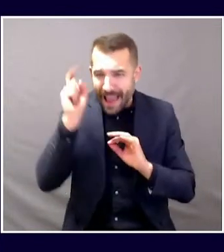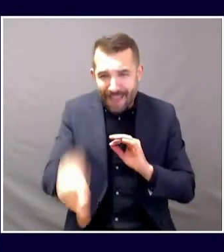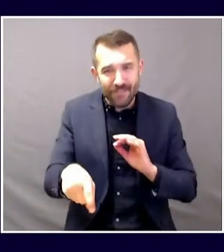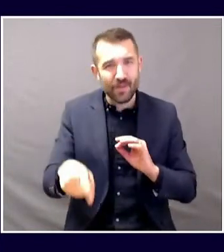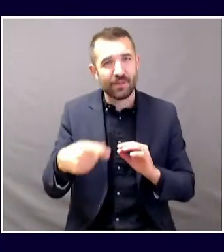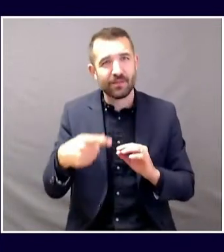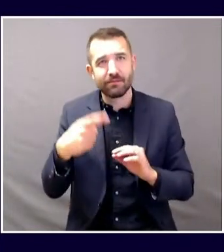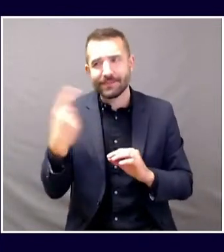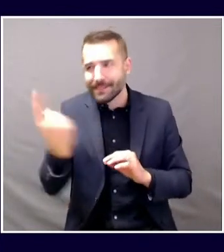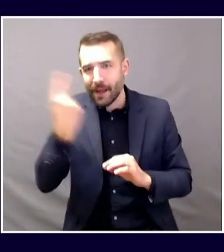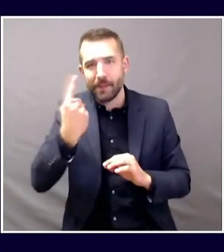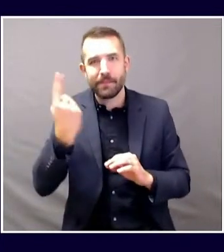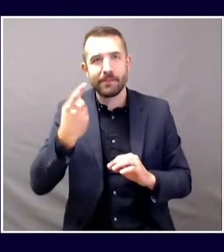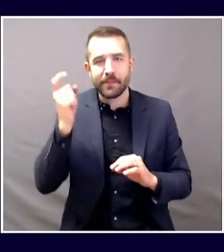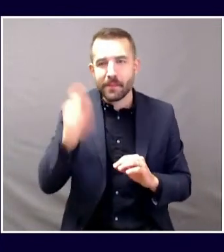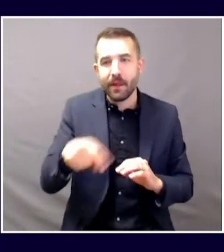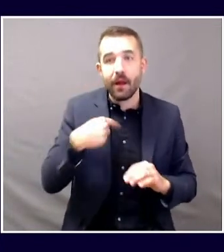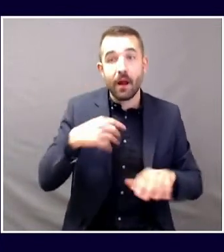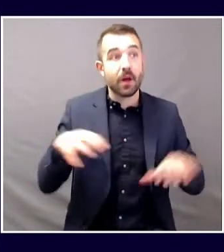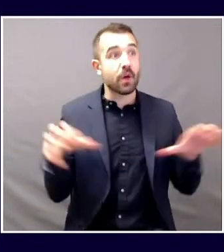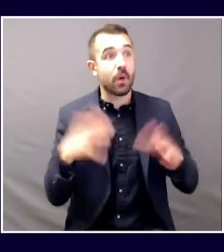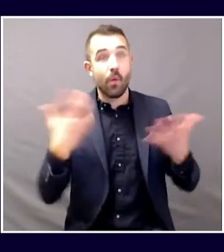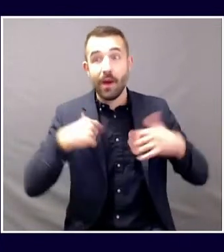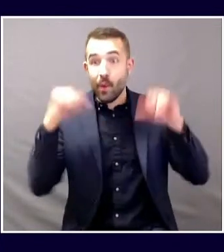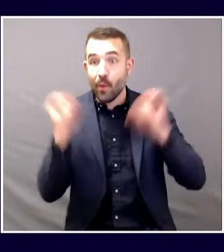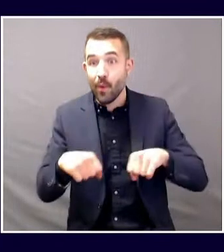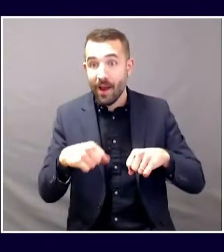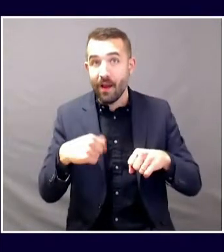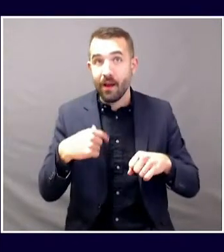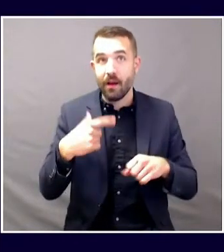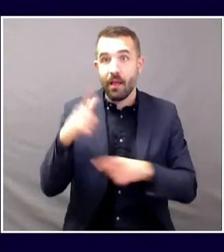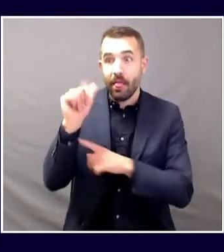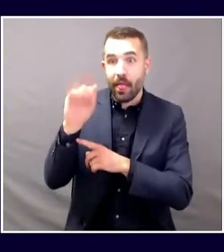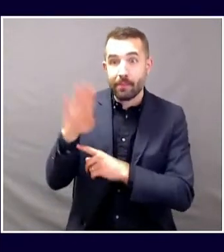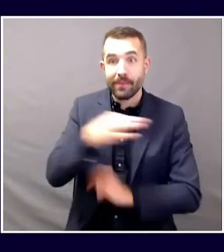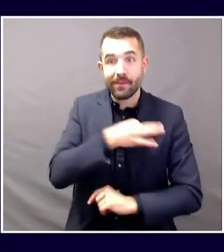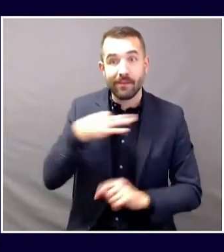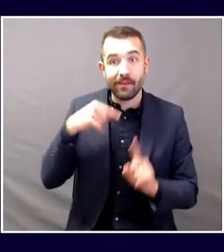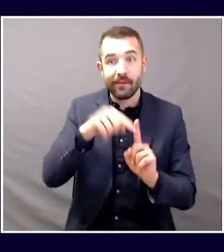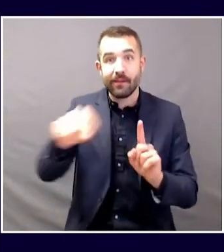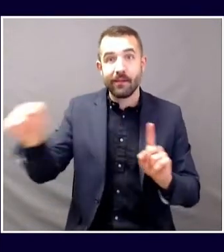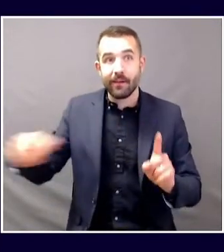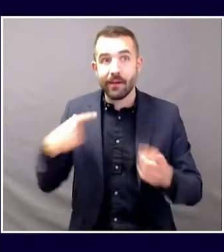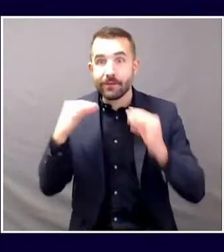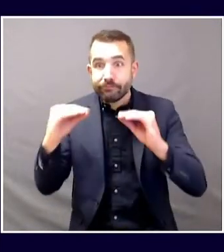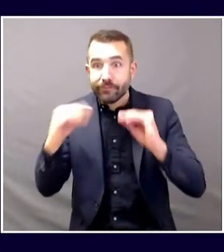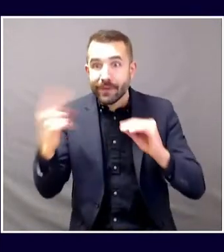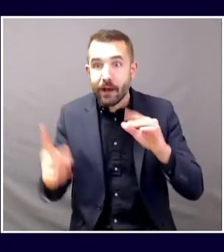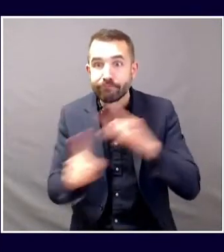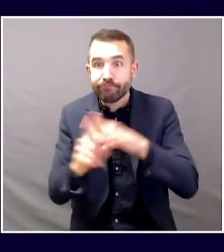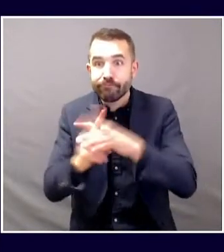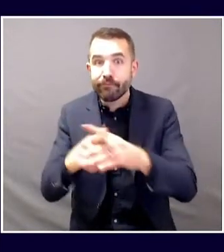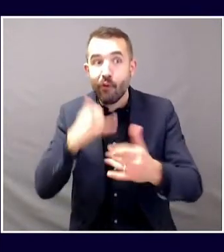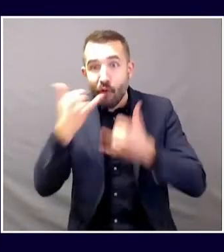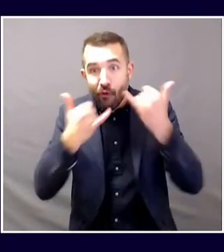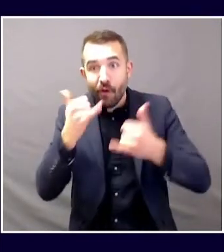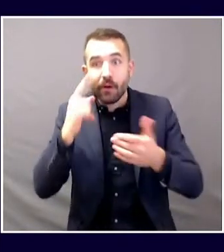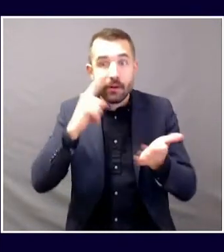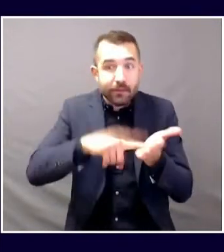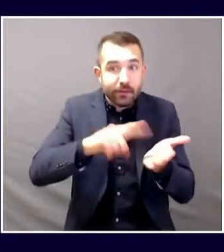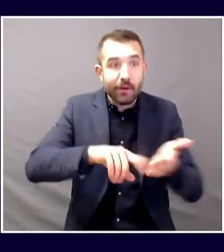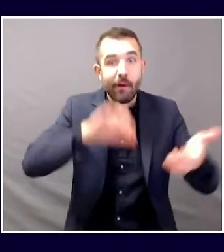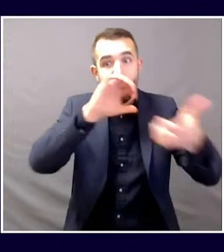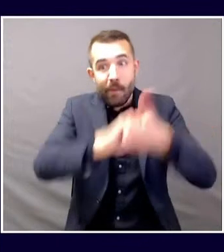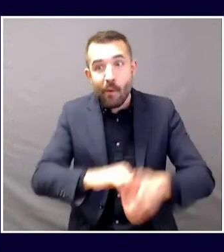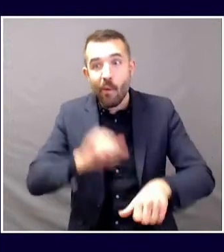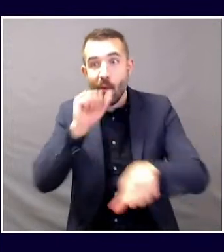we can, increasing lab capacity, training more case investigators, working with healthcare facilities, improving the way that